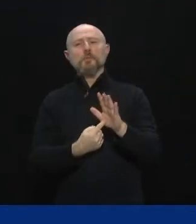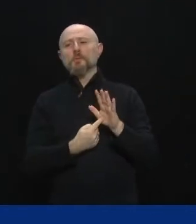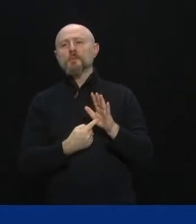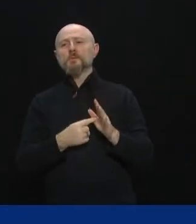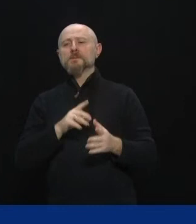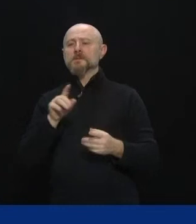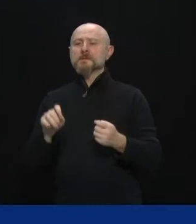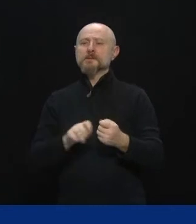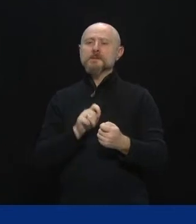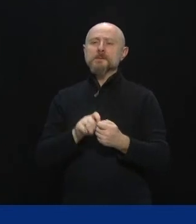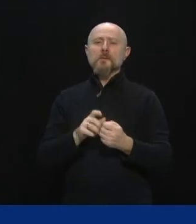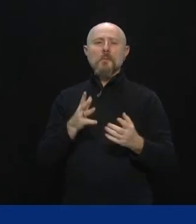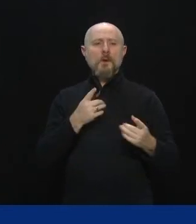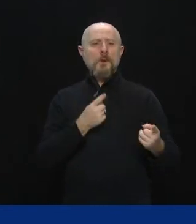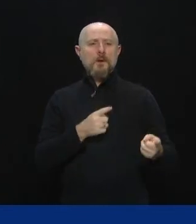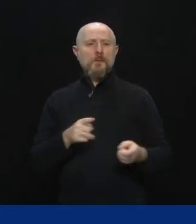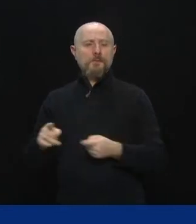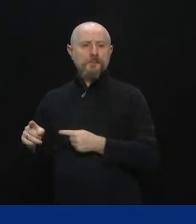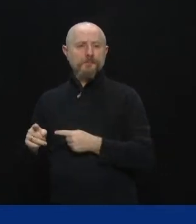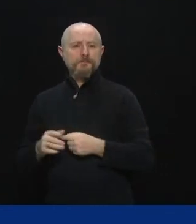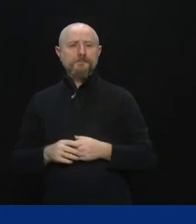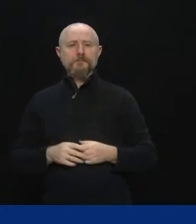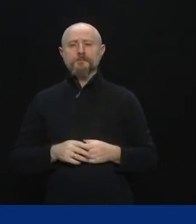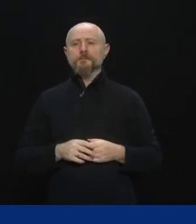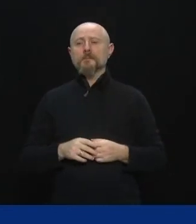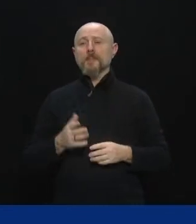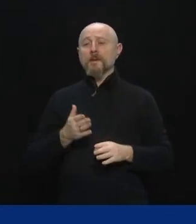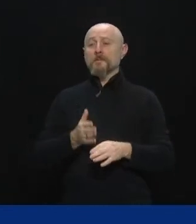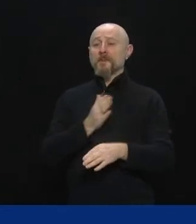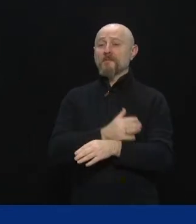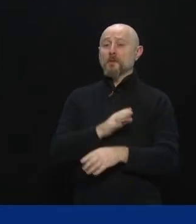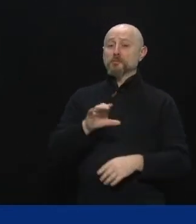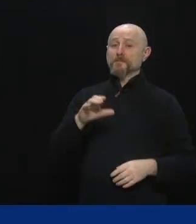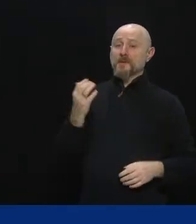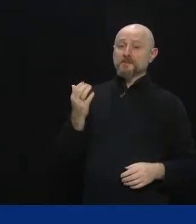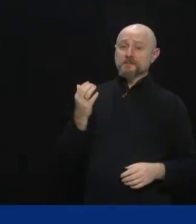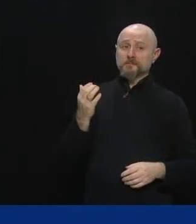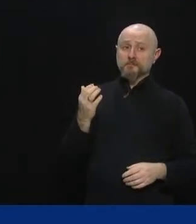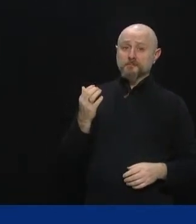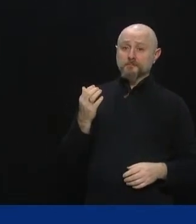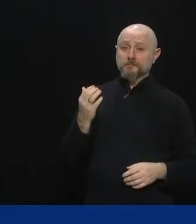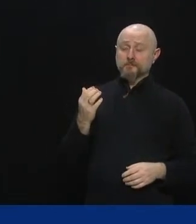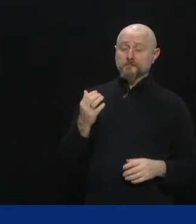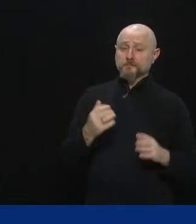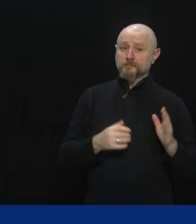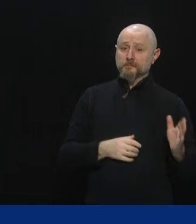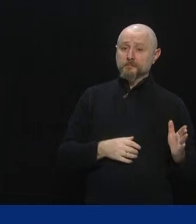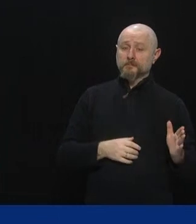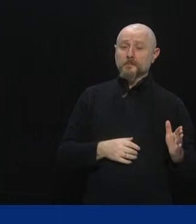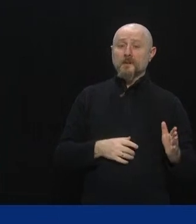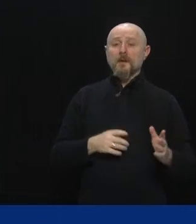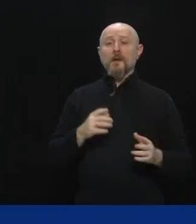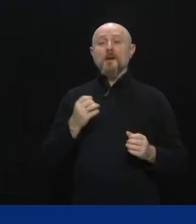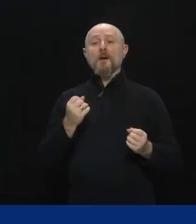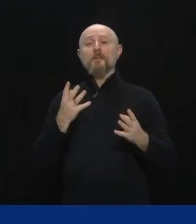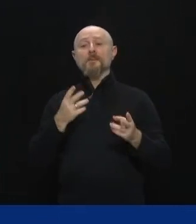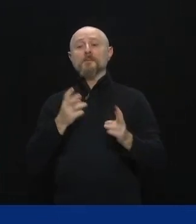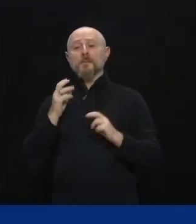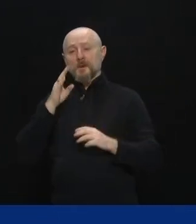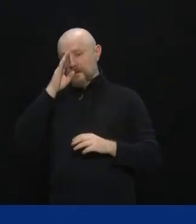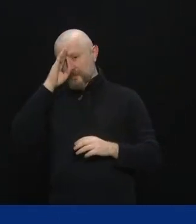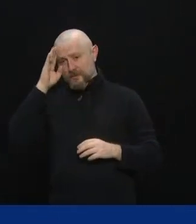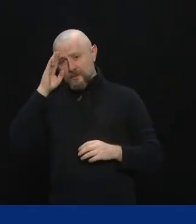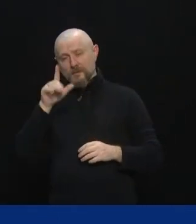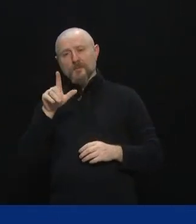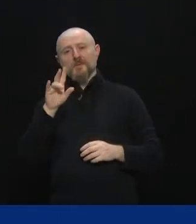happening. And as you can see, before Christmas, you know, we're really holding the line on overall hospitalizations. I mean,